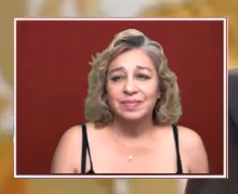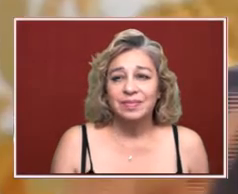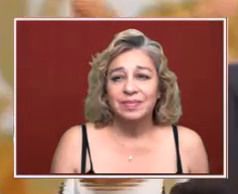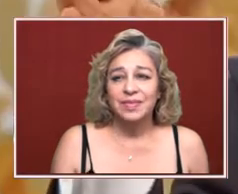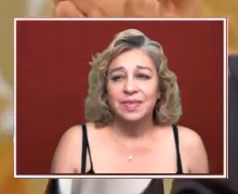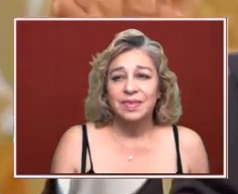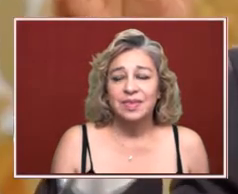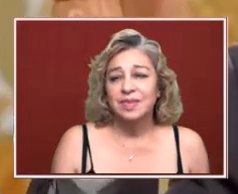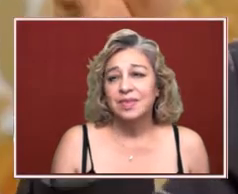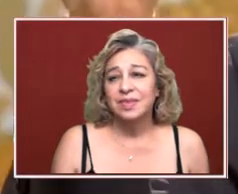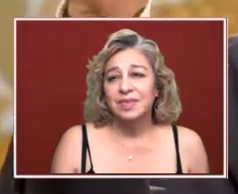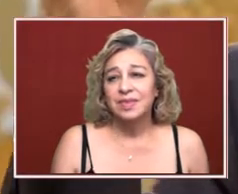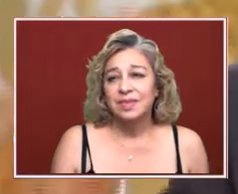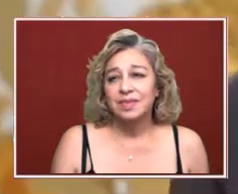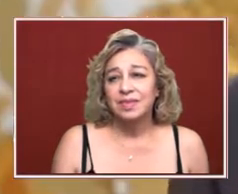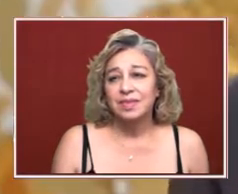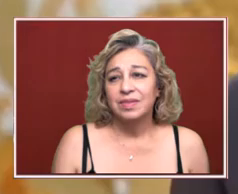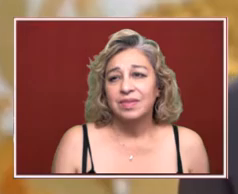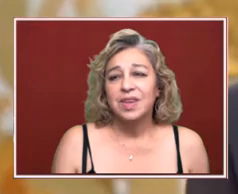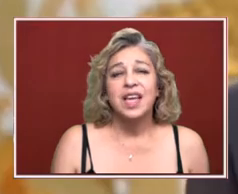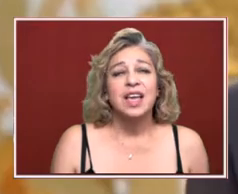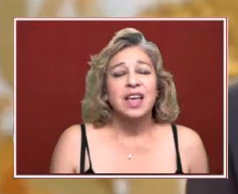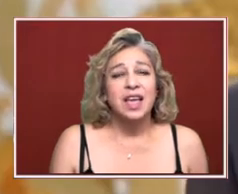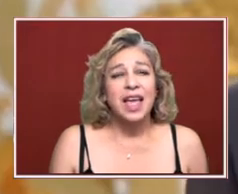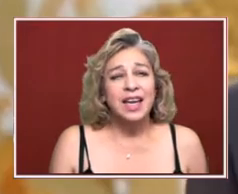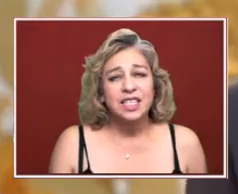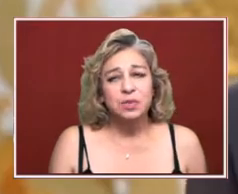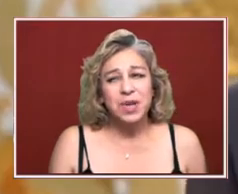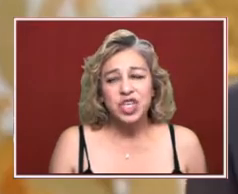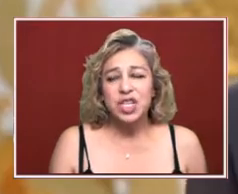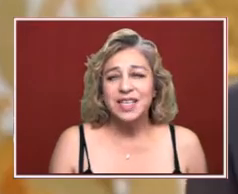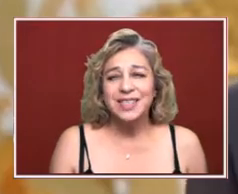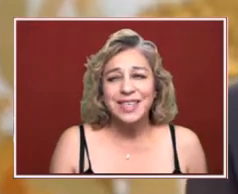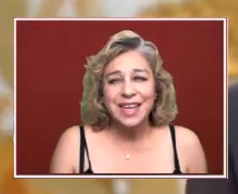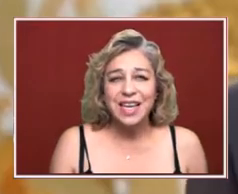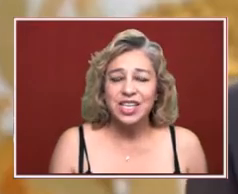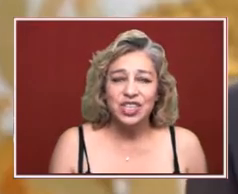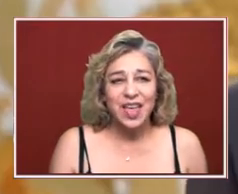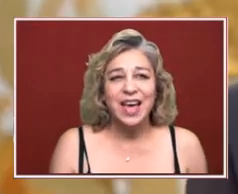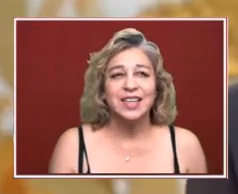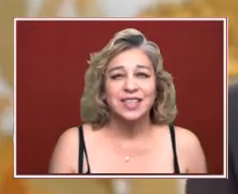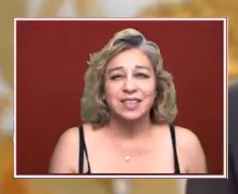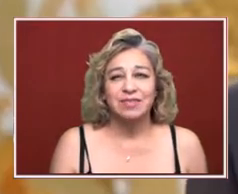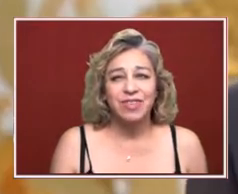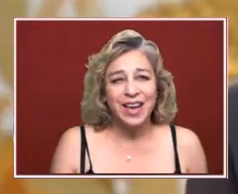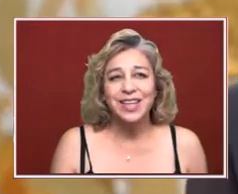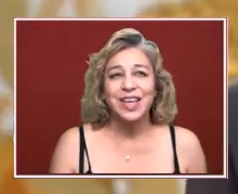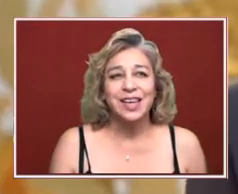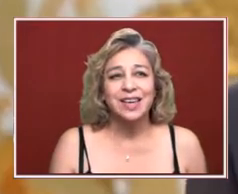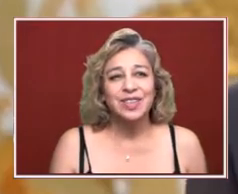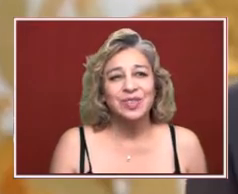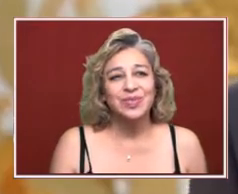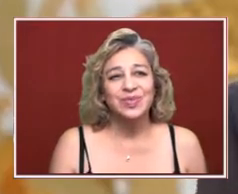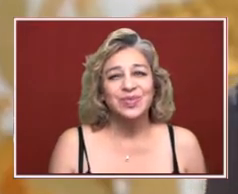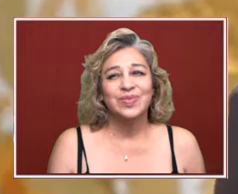En fin, apegarnos a eso. And especially sticking to that,